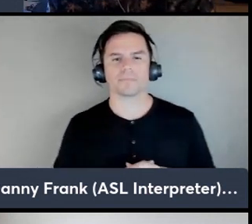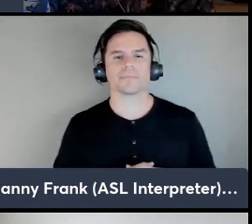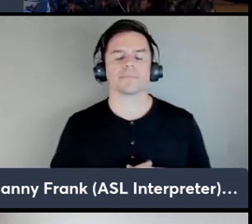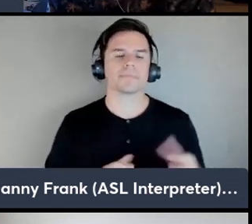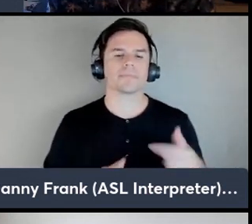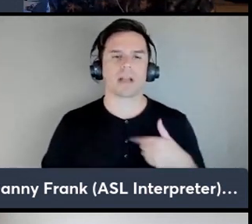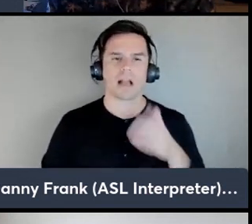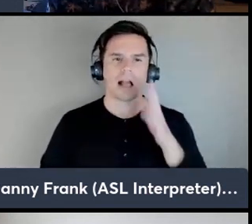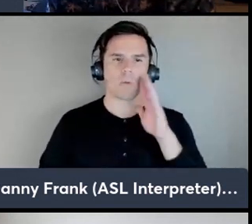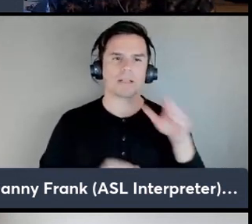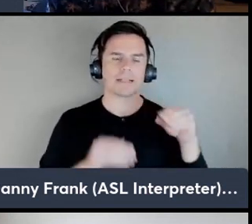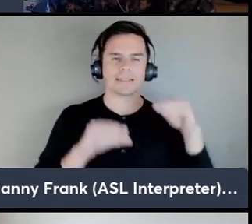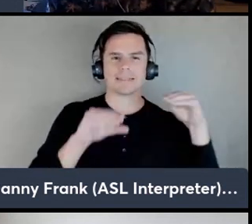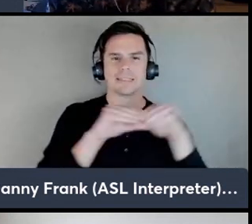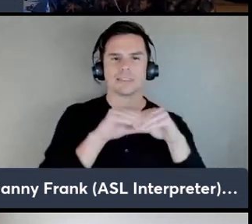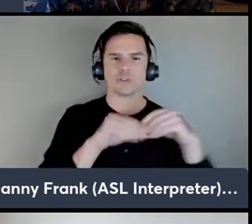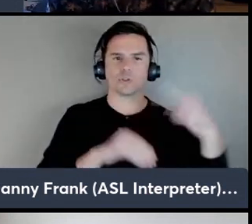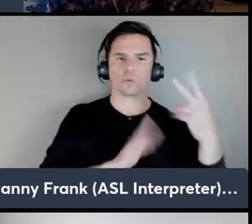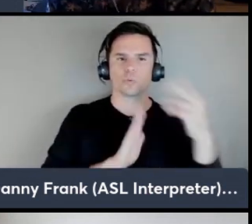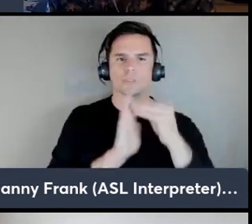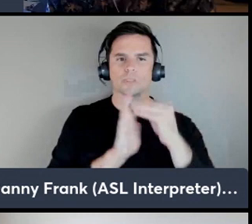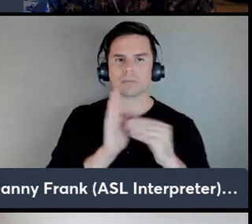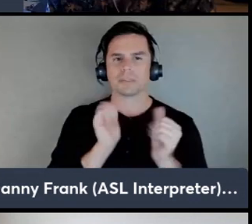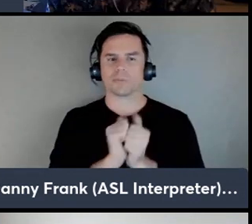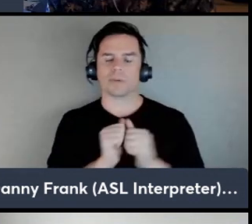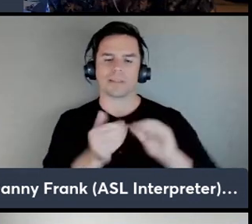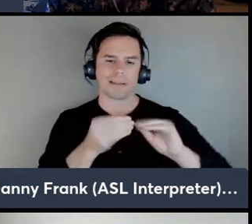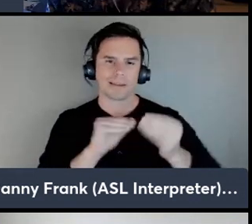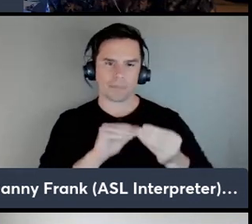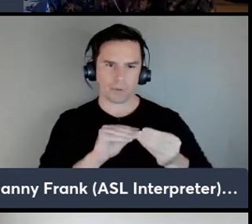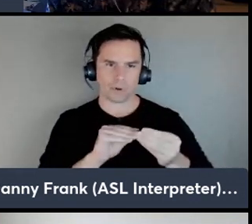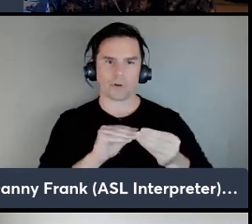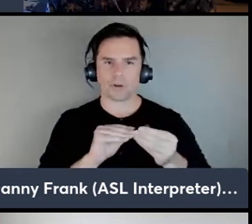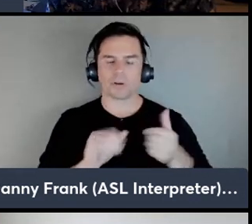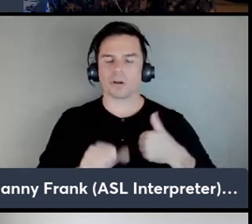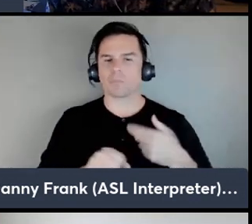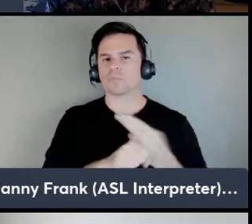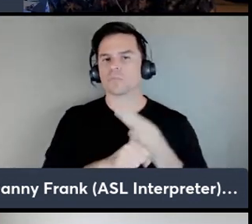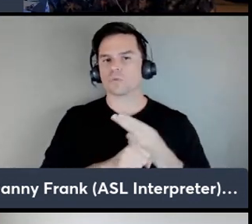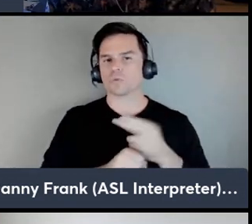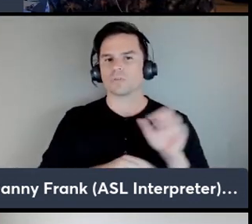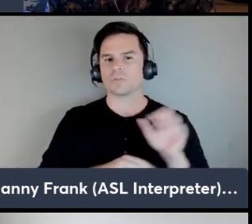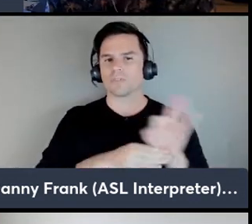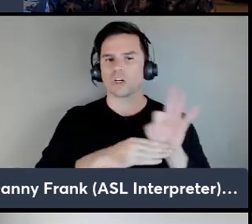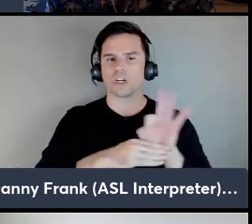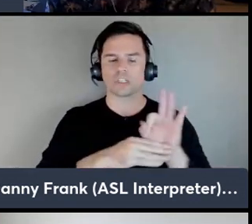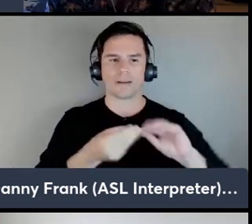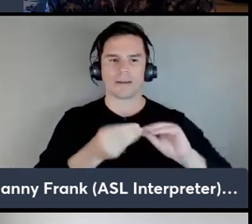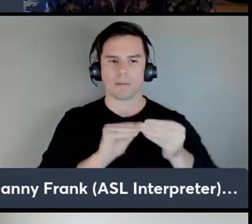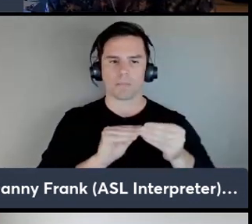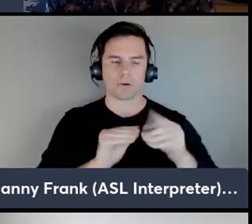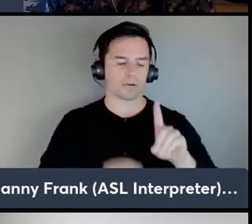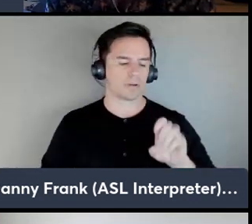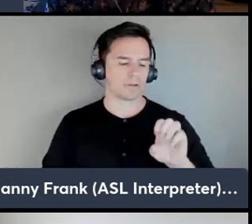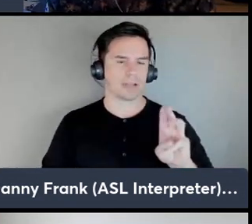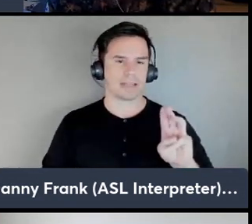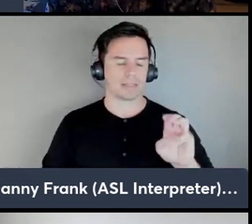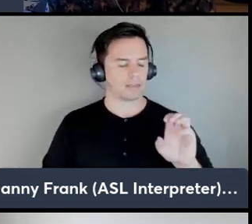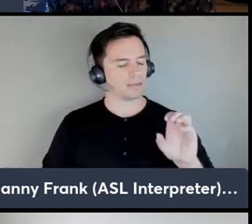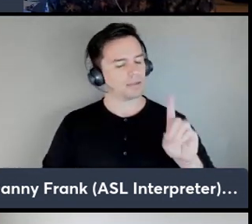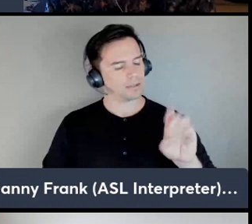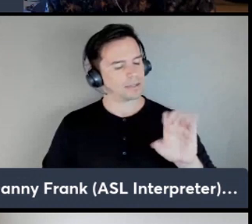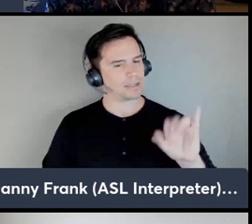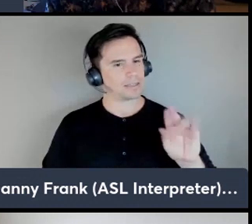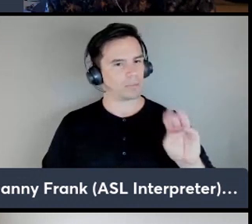2 documents with a number. And what I'm going to use, the function I'm going to use here is number decimal. And I'm going to insert